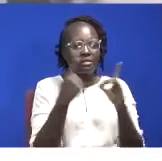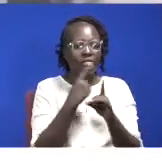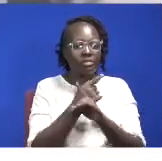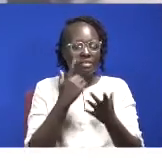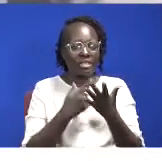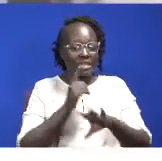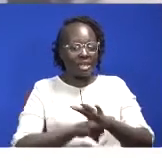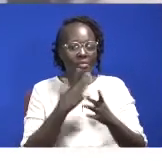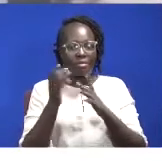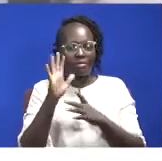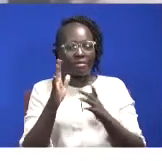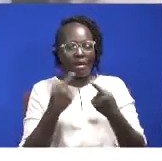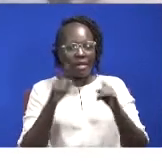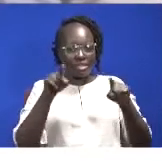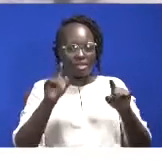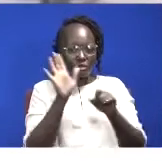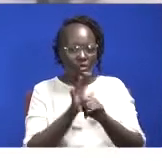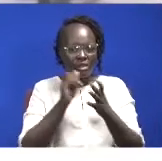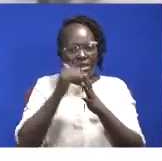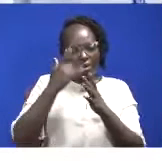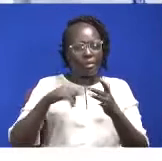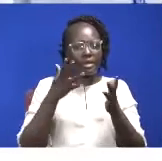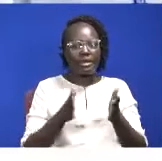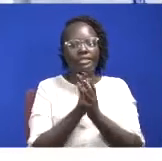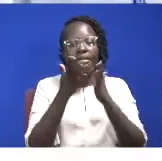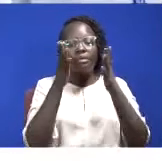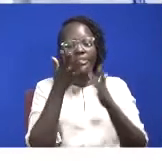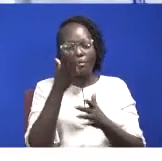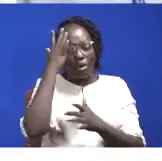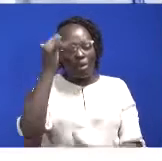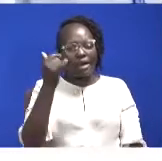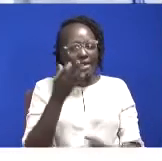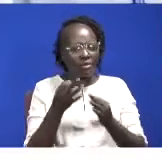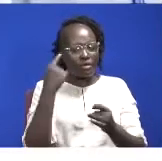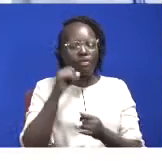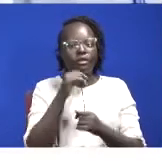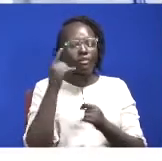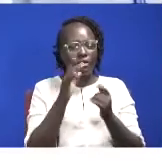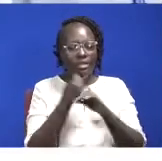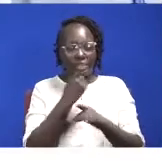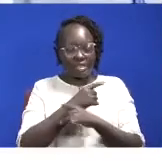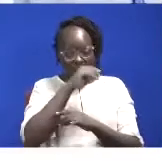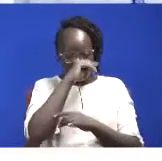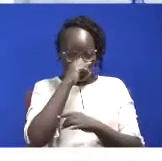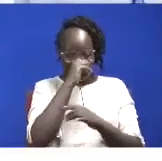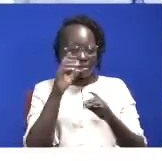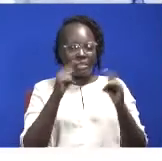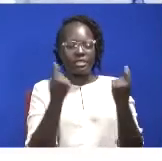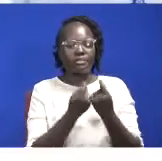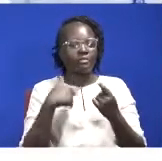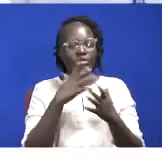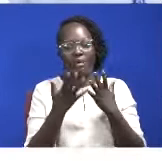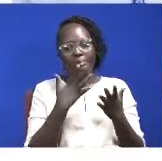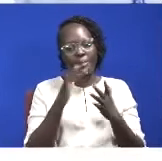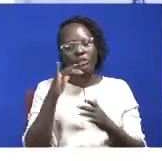but he has pulled through. But that's why we are here to celebrate him, because if it were not for the multidisciplinary team, we'd probably